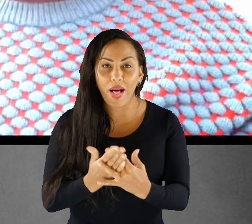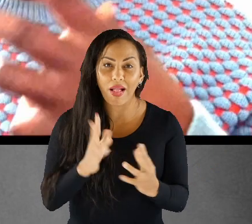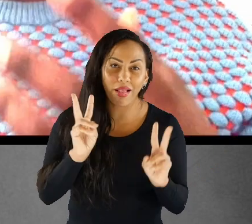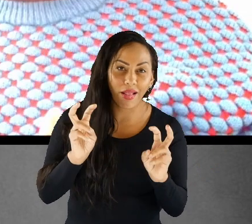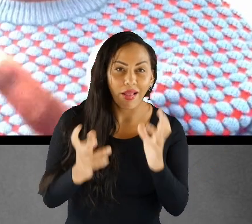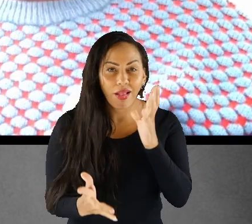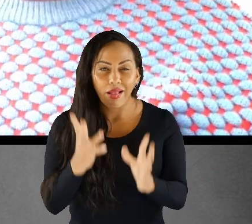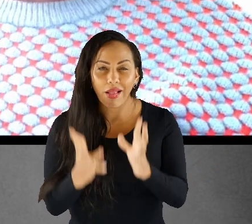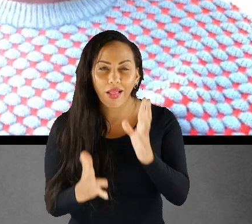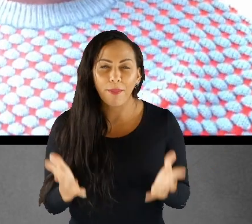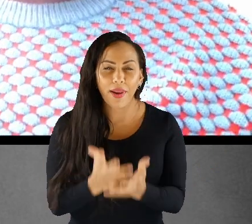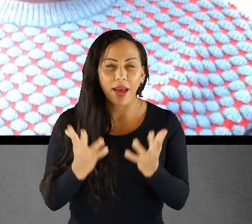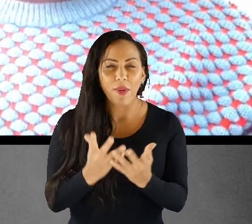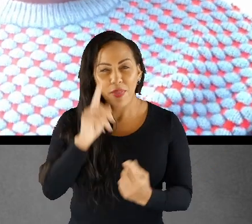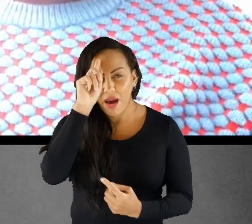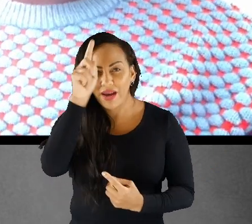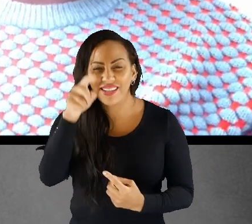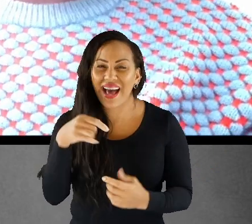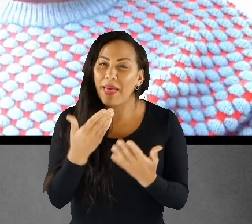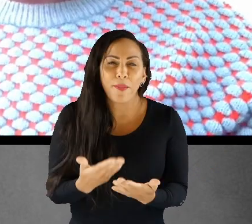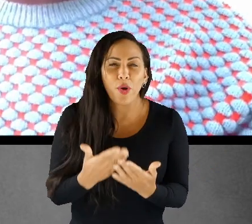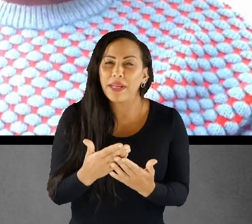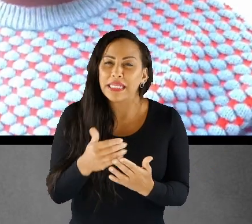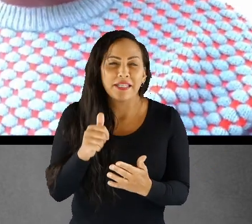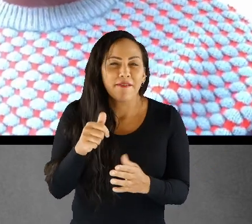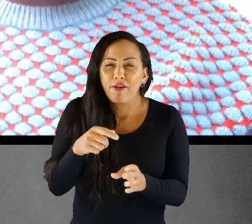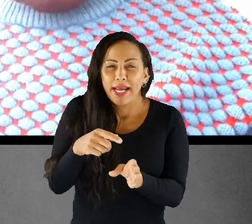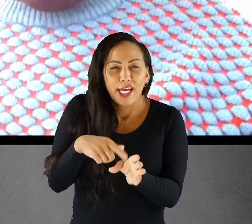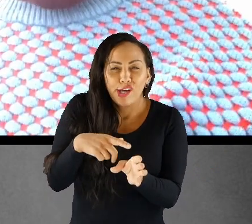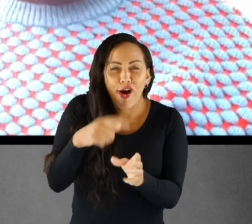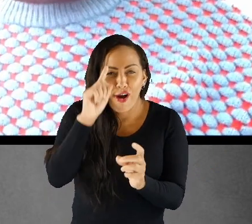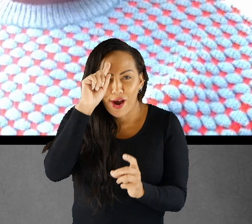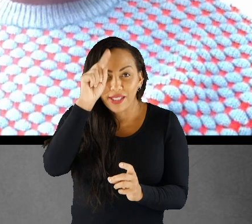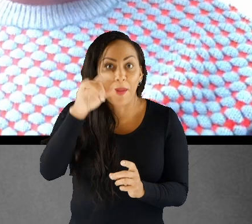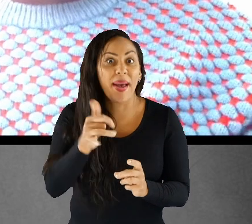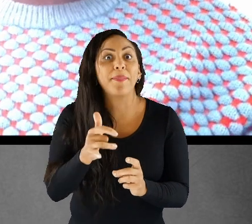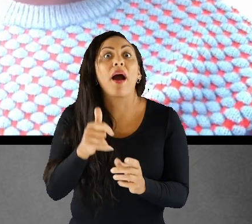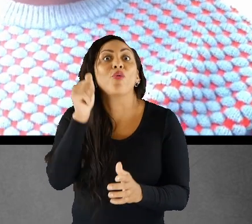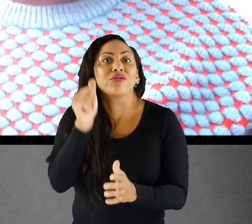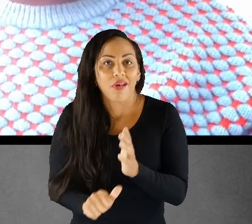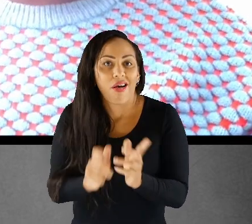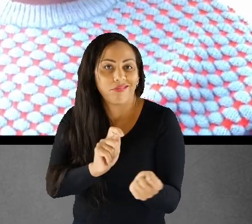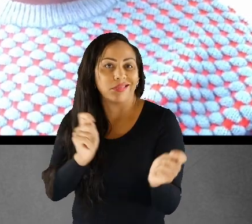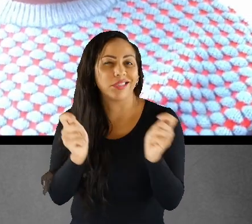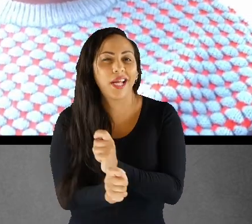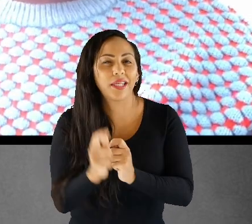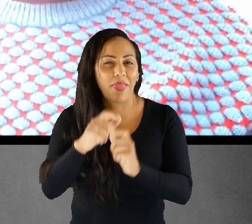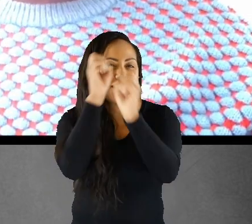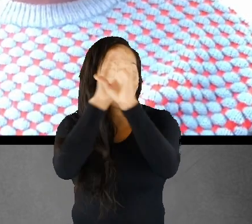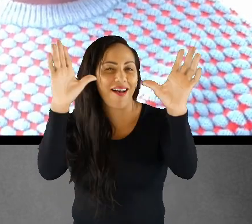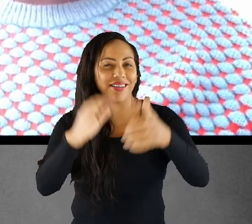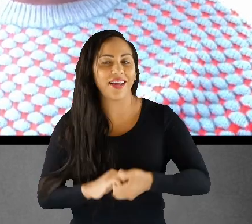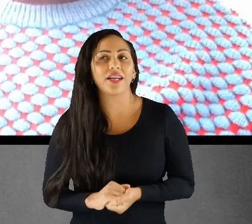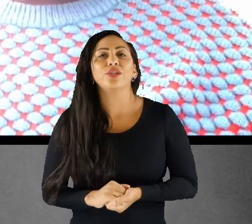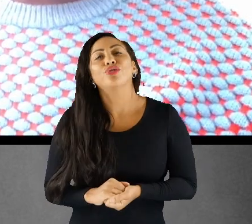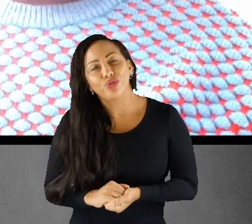that. It's really in its infancy, so it could completely change when I get to do it. But that's the idea I want to do. Sure. And has your